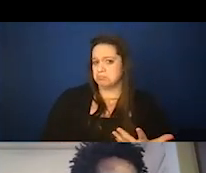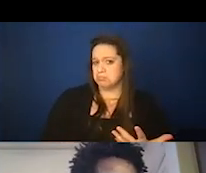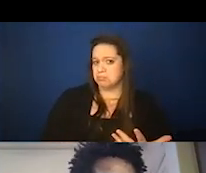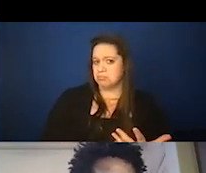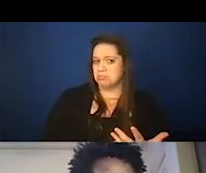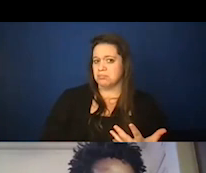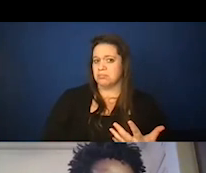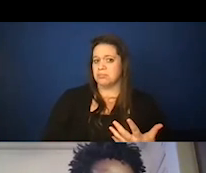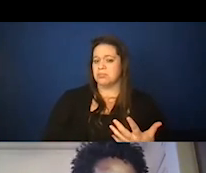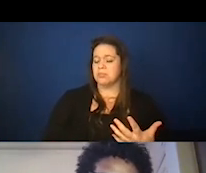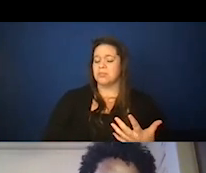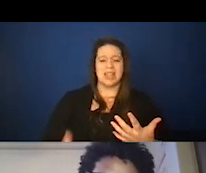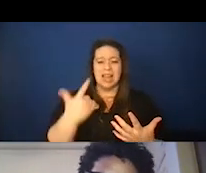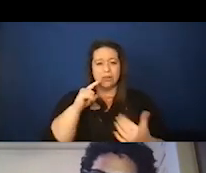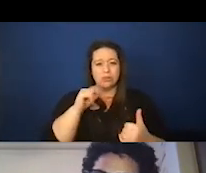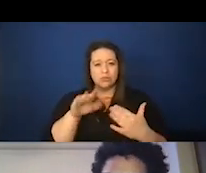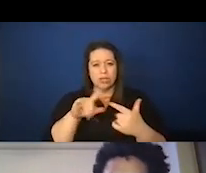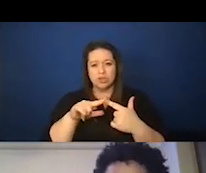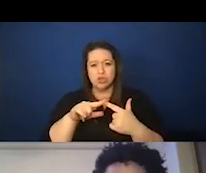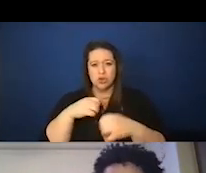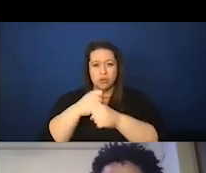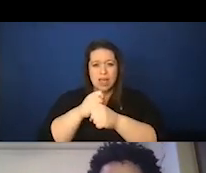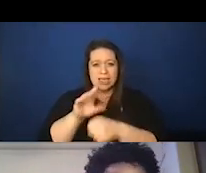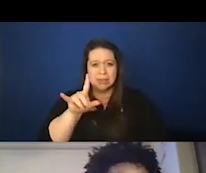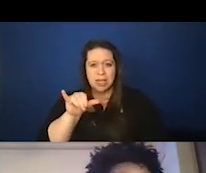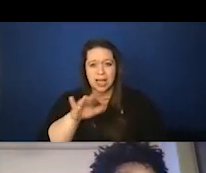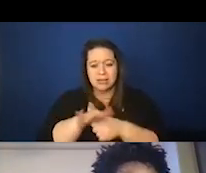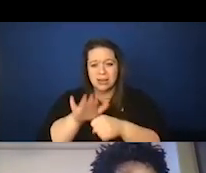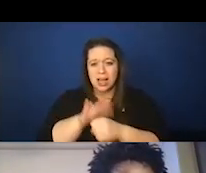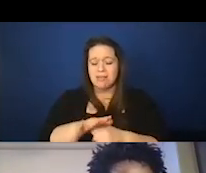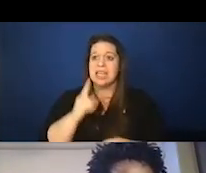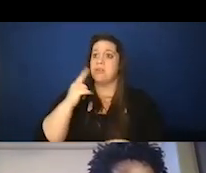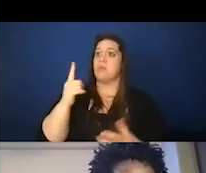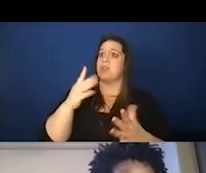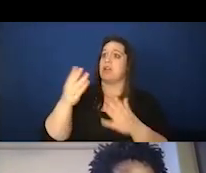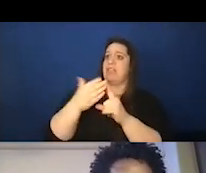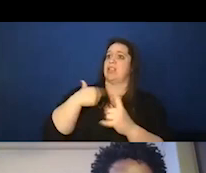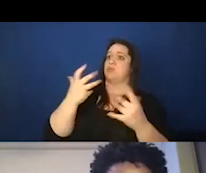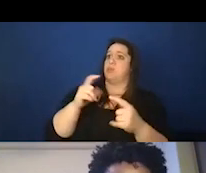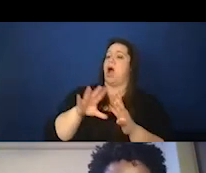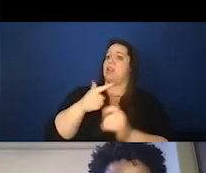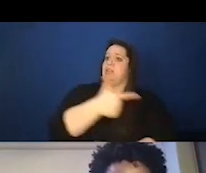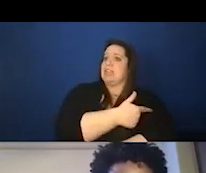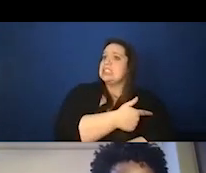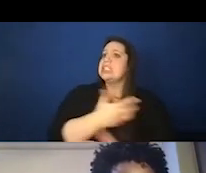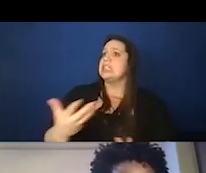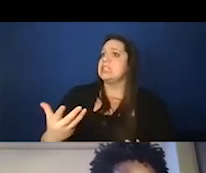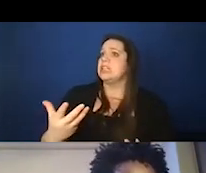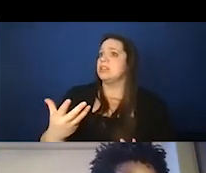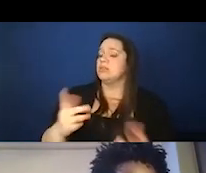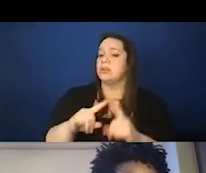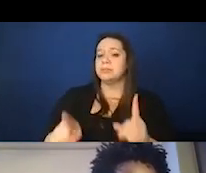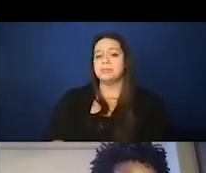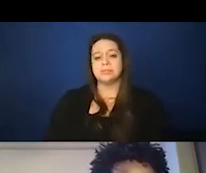do to address that issue? Well, absolutely. I got to tell you, there's been a change in Washington, and that's because we have a president of the